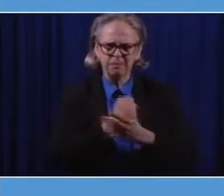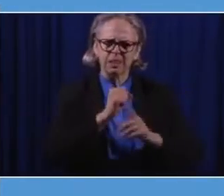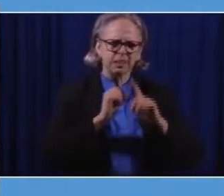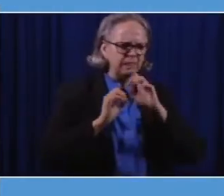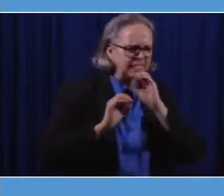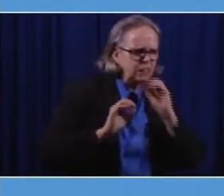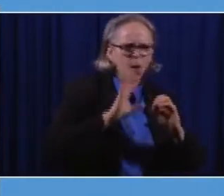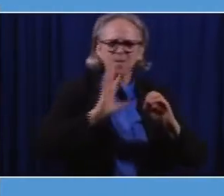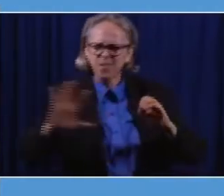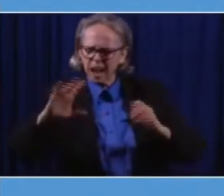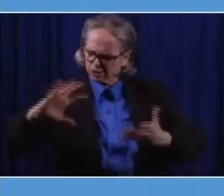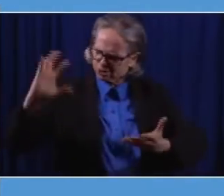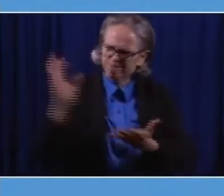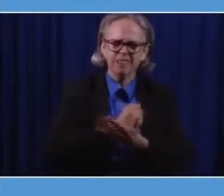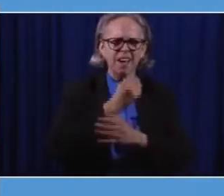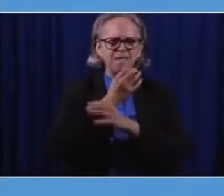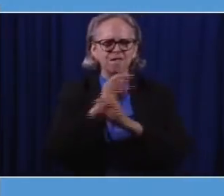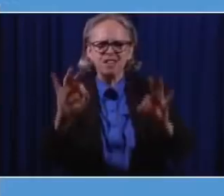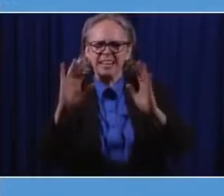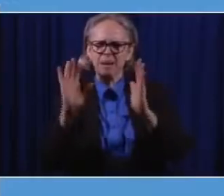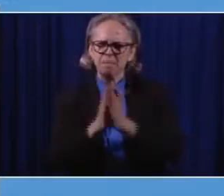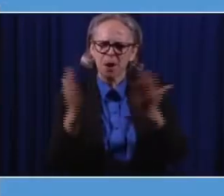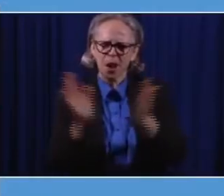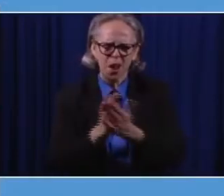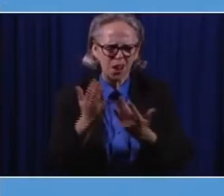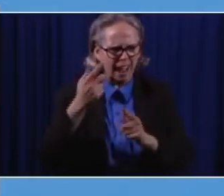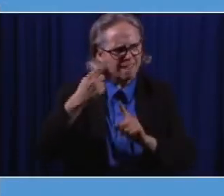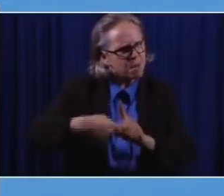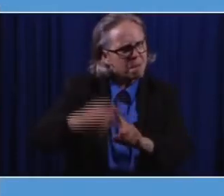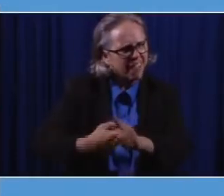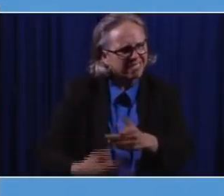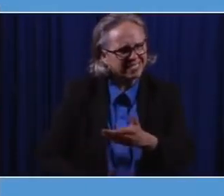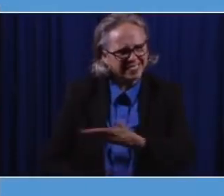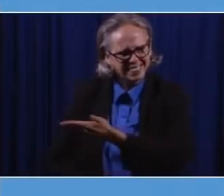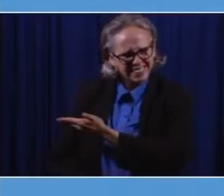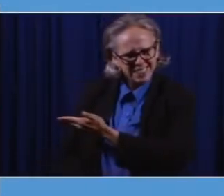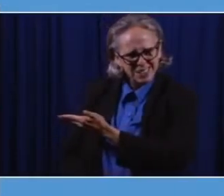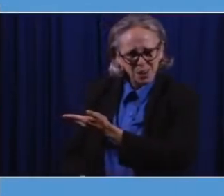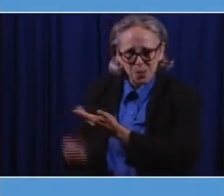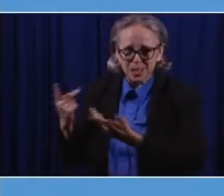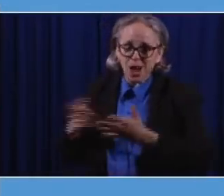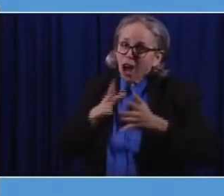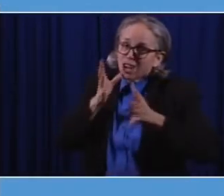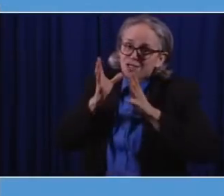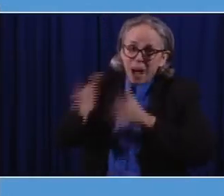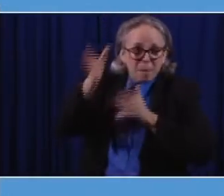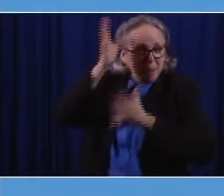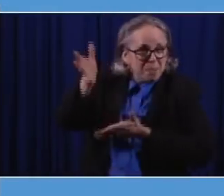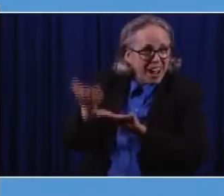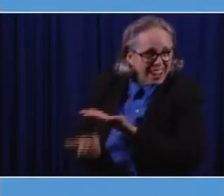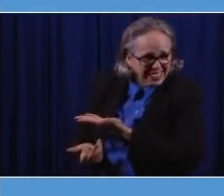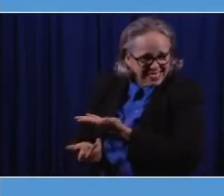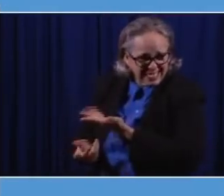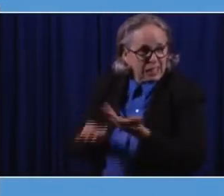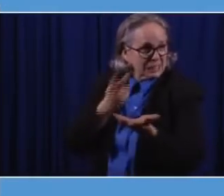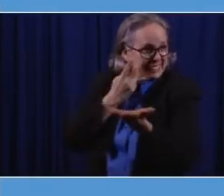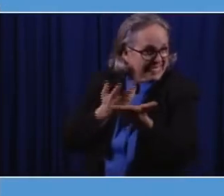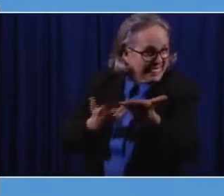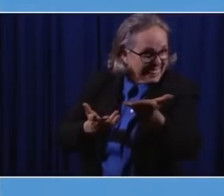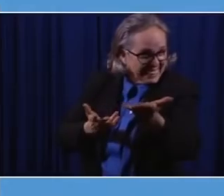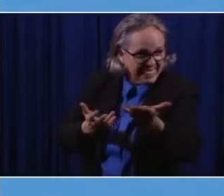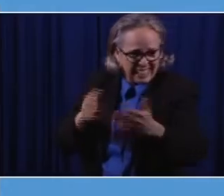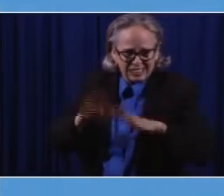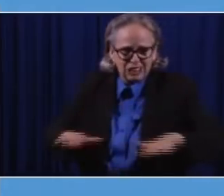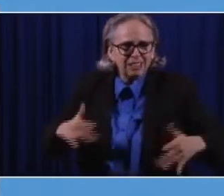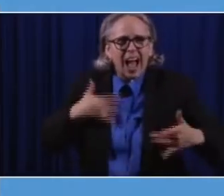Library books in the mail every single month. As grandparents, we've seen our grandkids' excitement receiving the Imagination Library